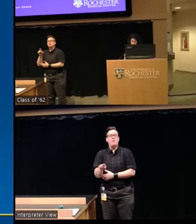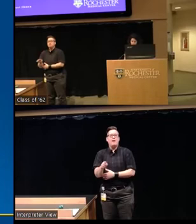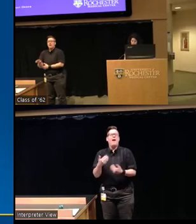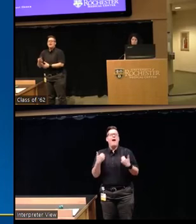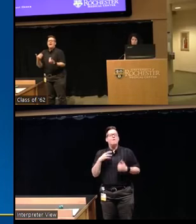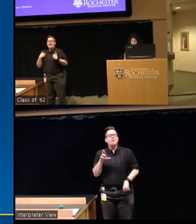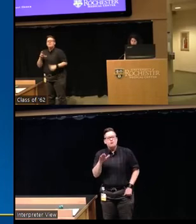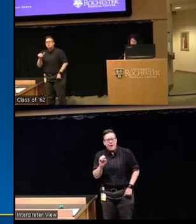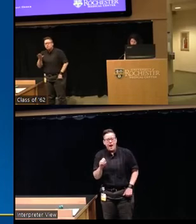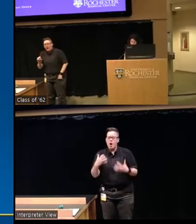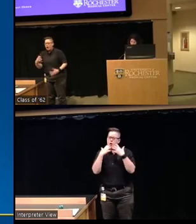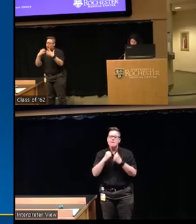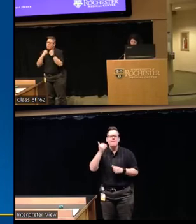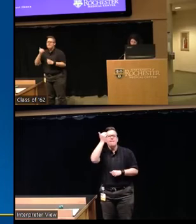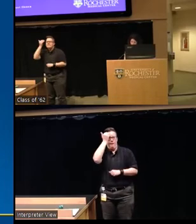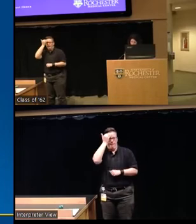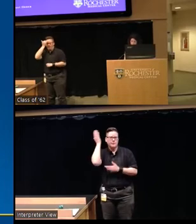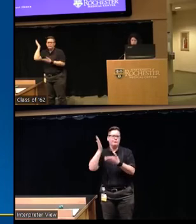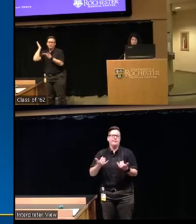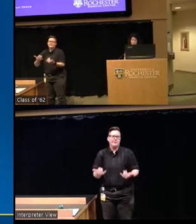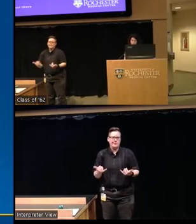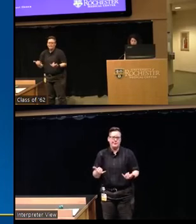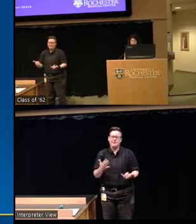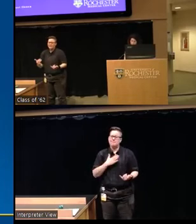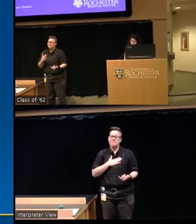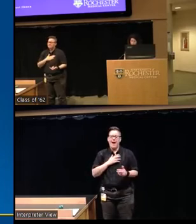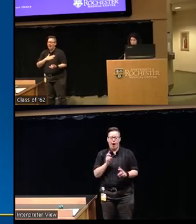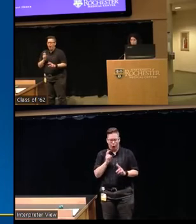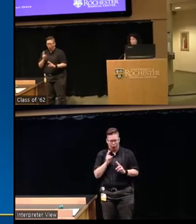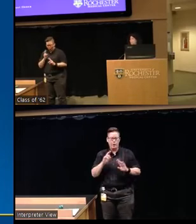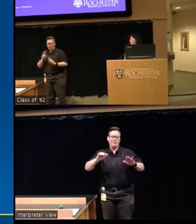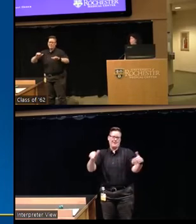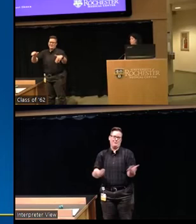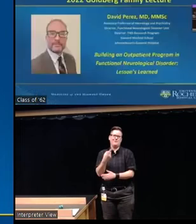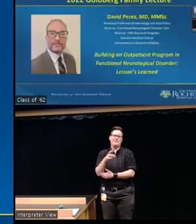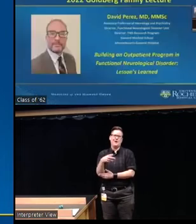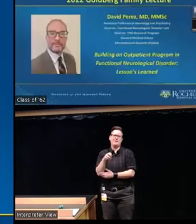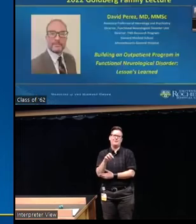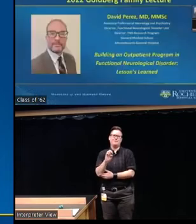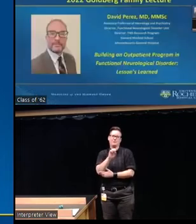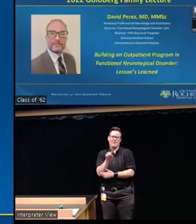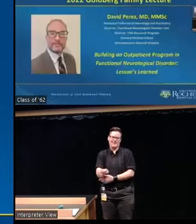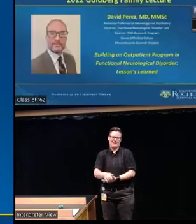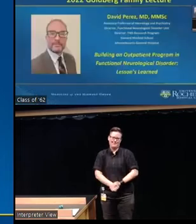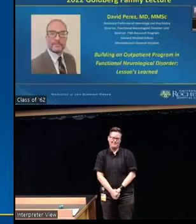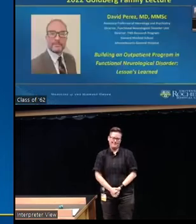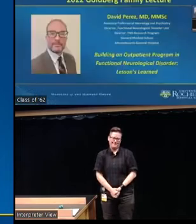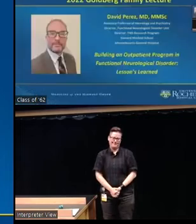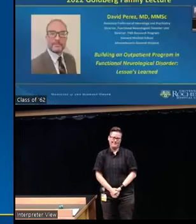very rare and valuable knowledge to us today, and it is my honor to introduce Dr. Perez.